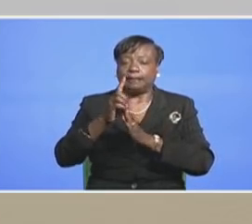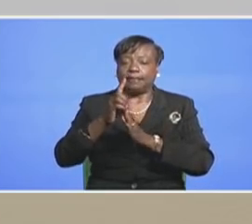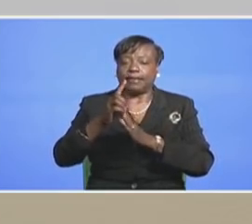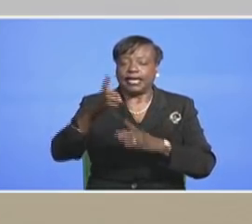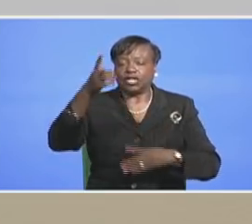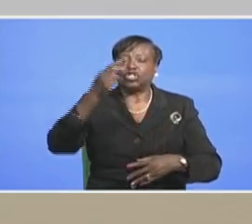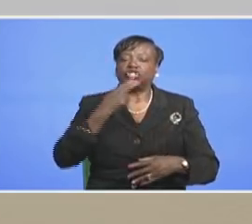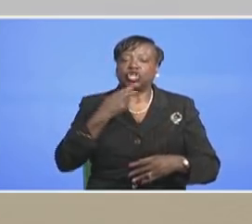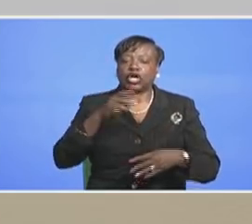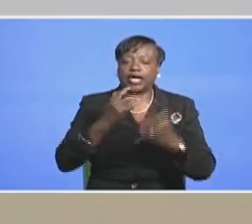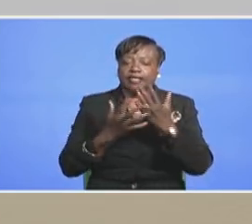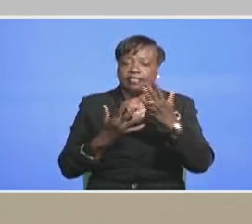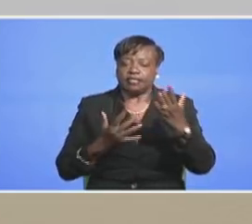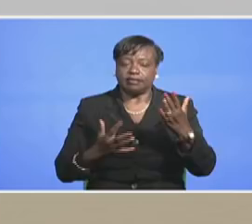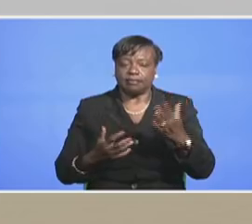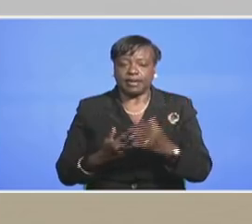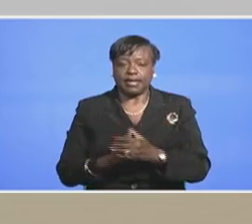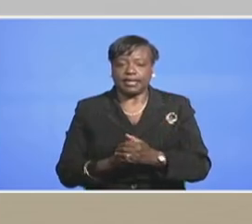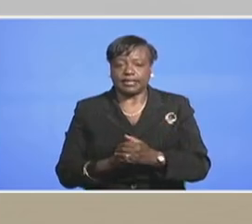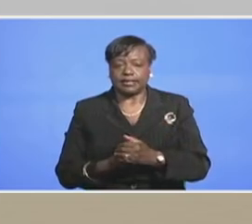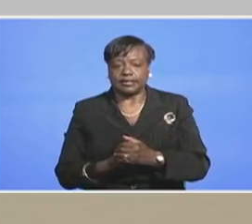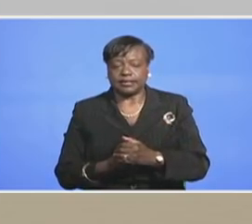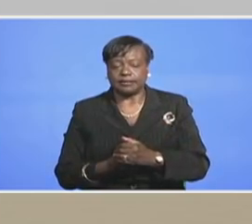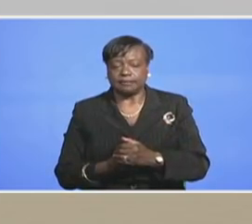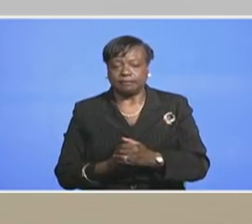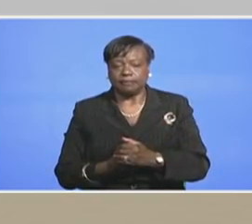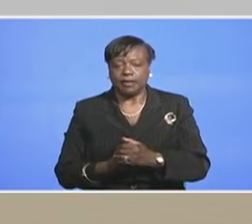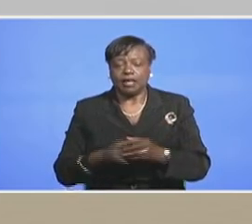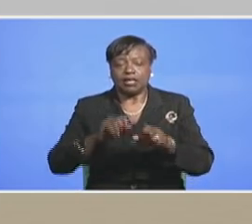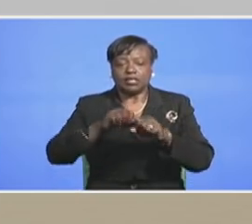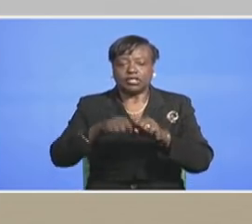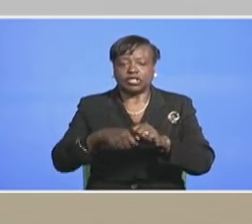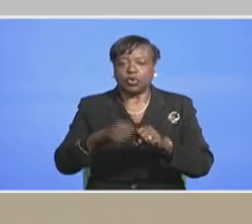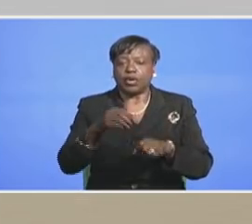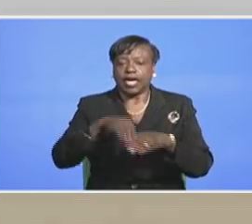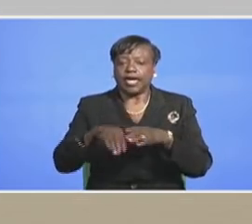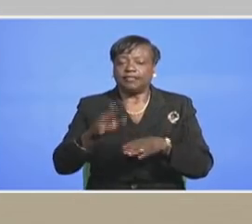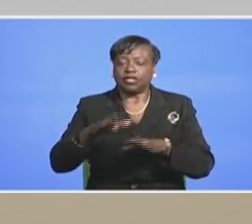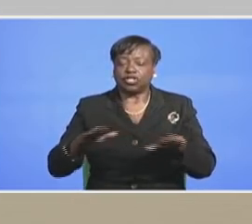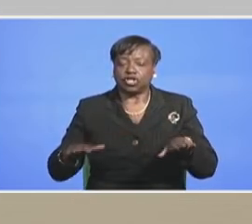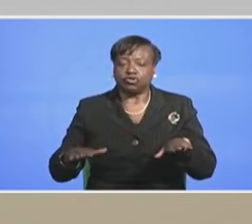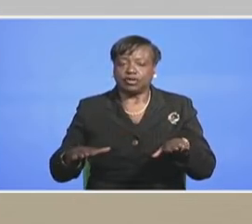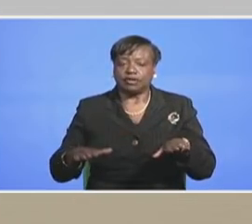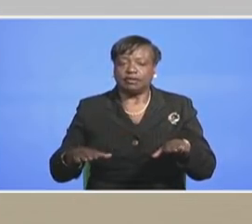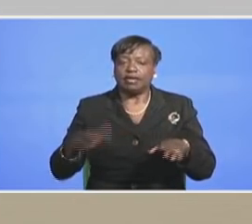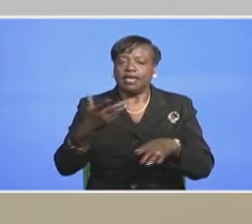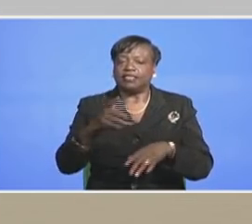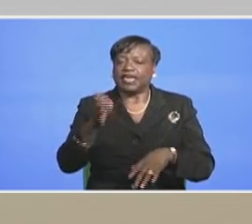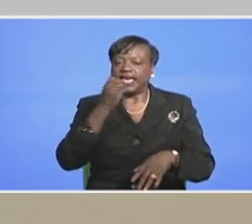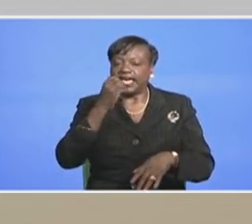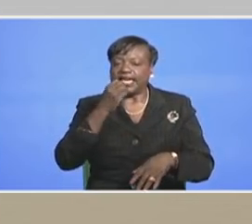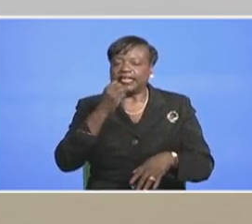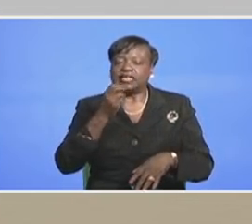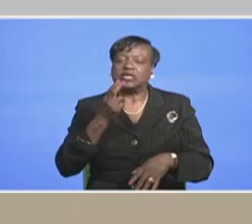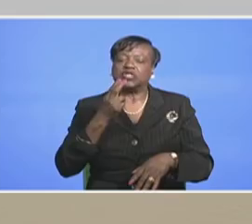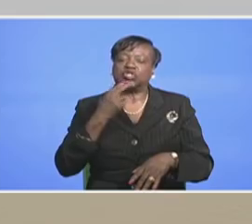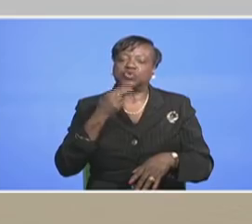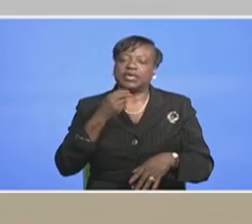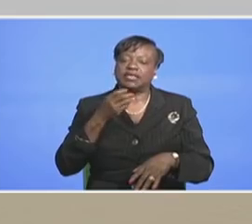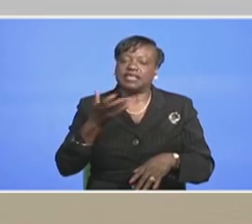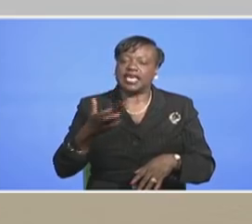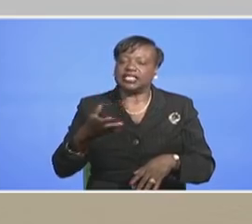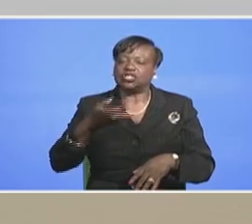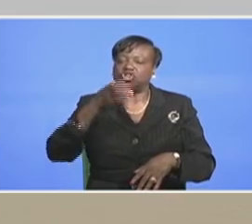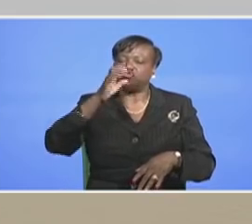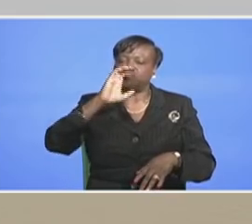and diabetics already. And so in those children, the consumption of sugar-sweetened beverages were